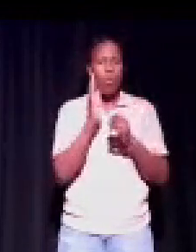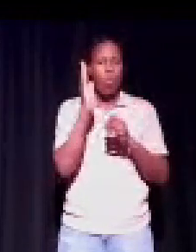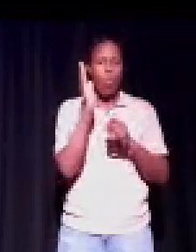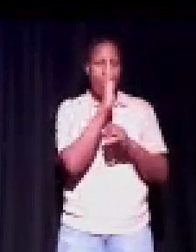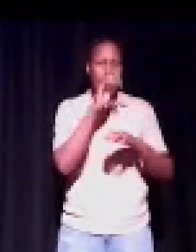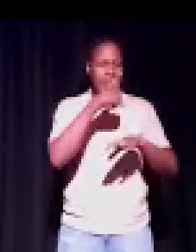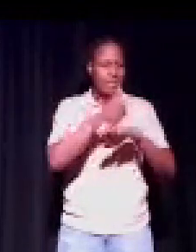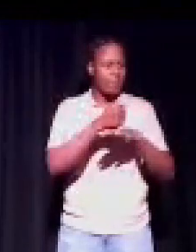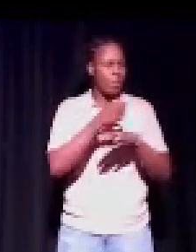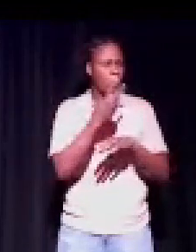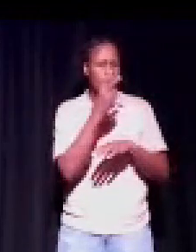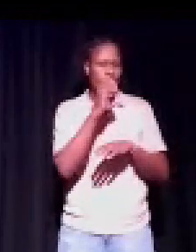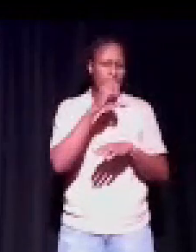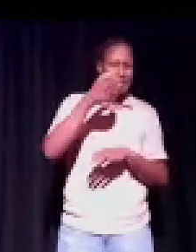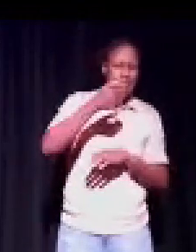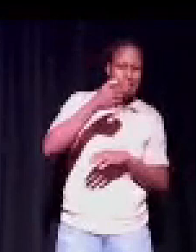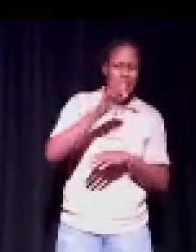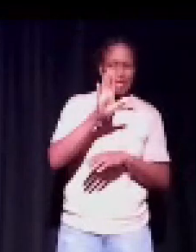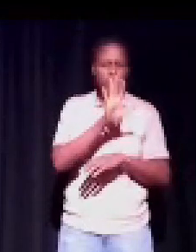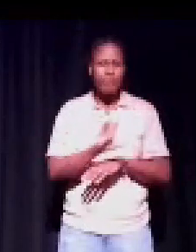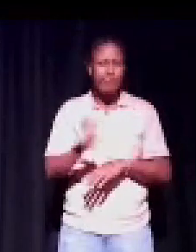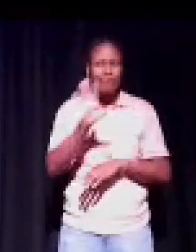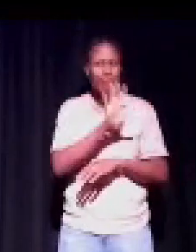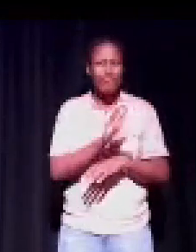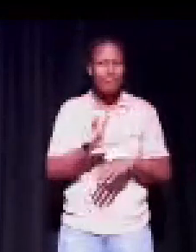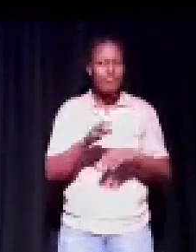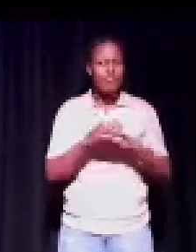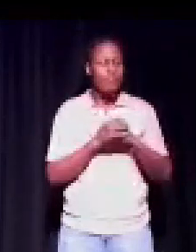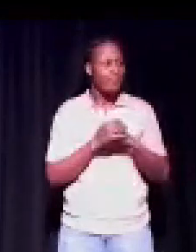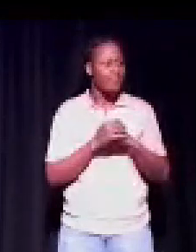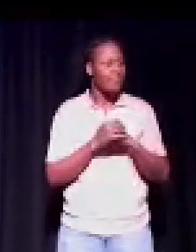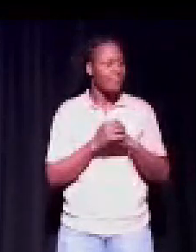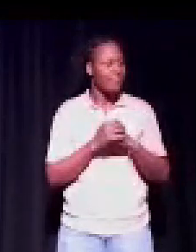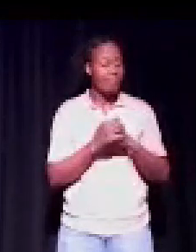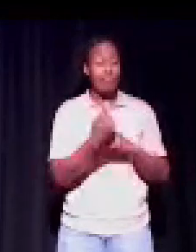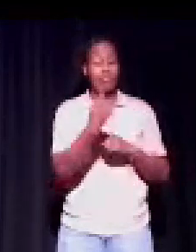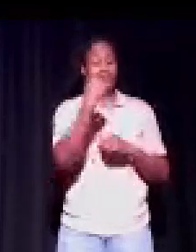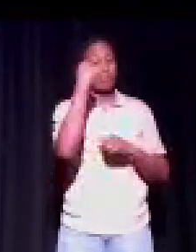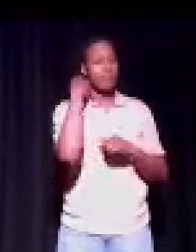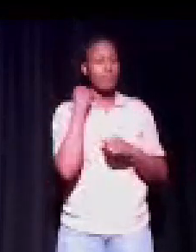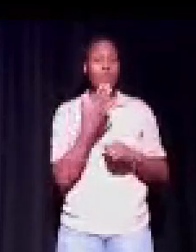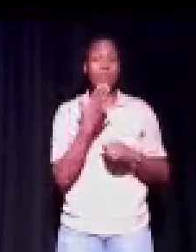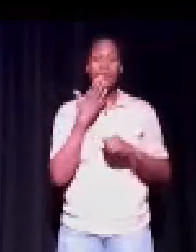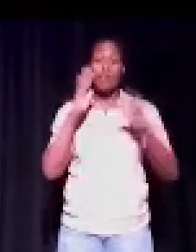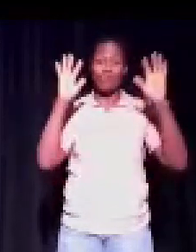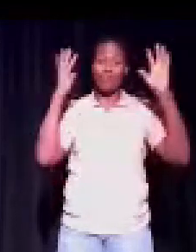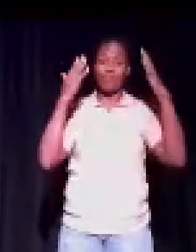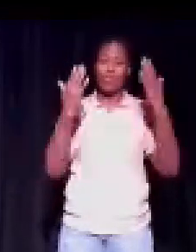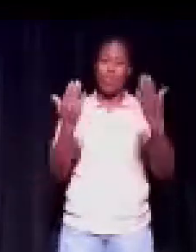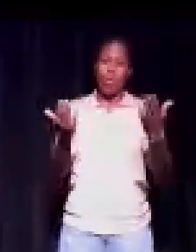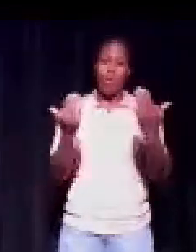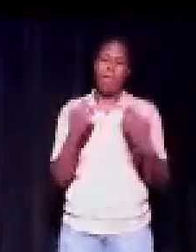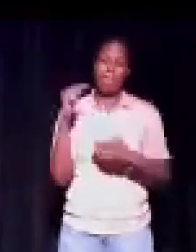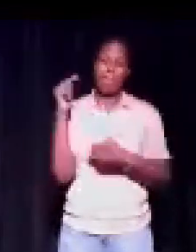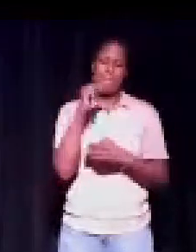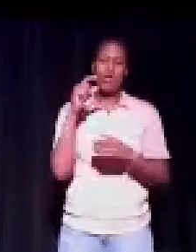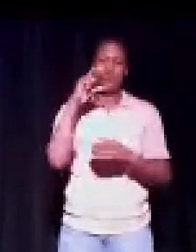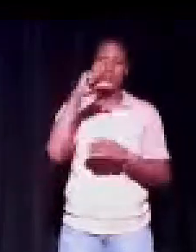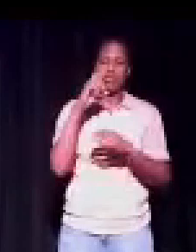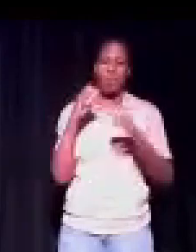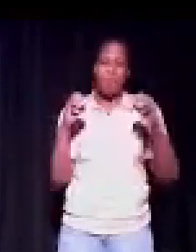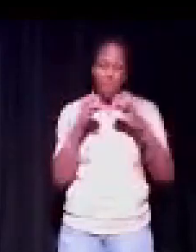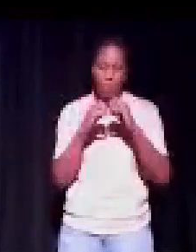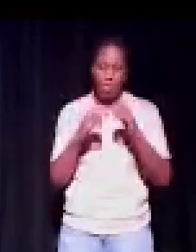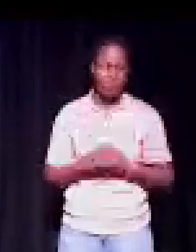2016, 2015, that kind of time. I've been going since then. Yeah, absolutely. So please give a warm welcome to Chris Ball.